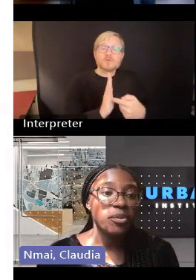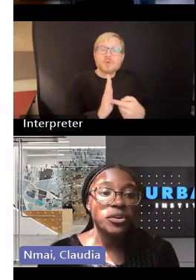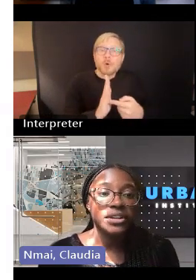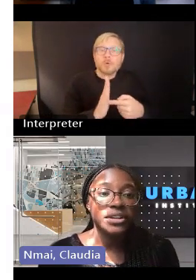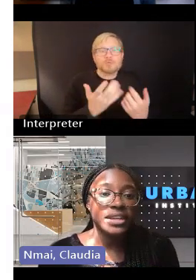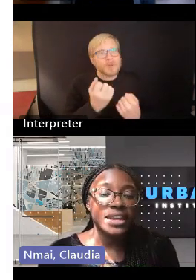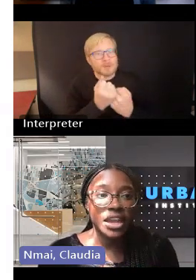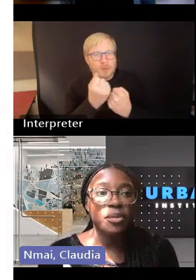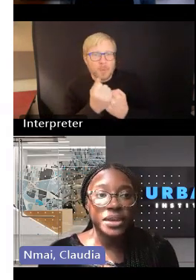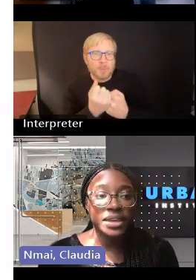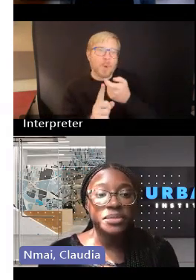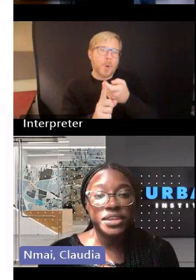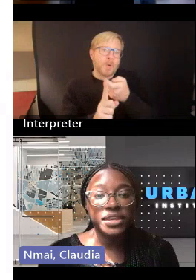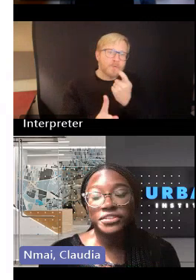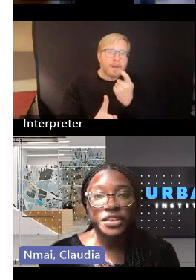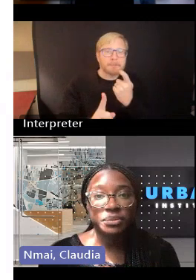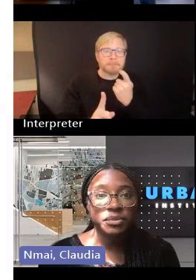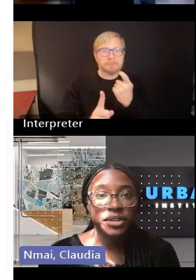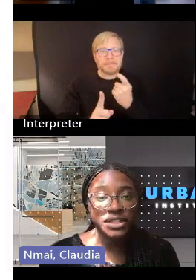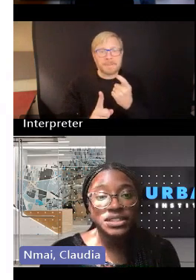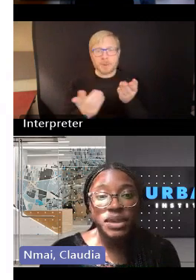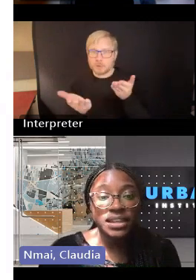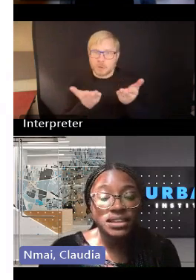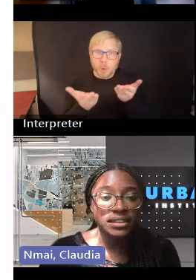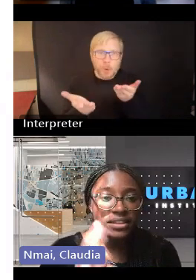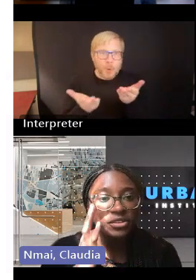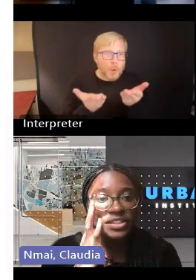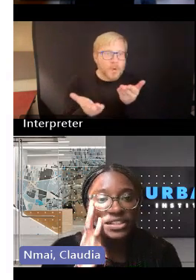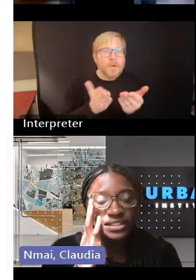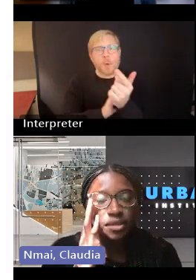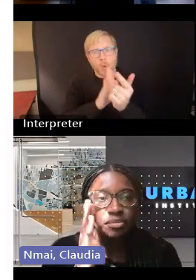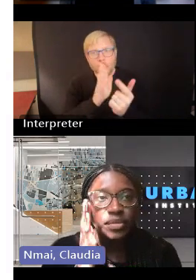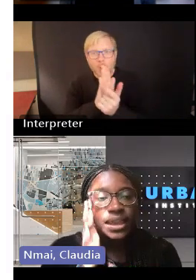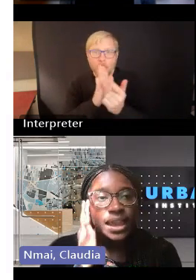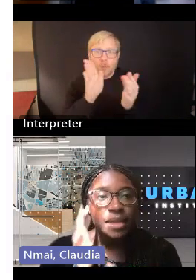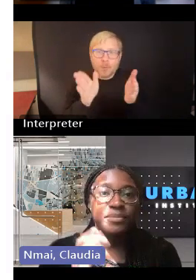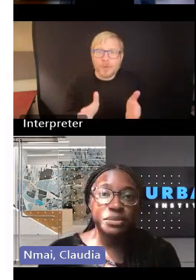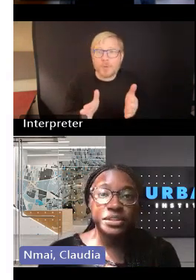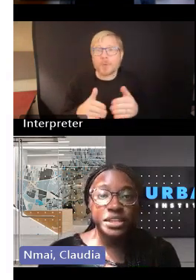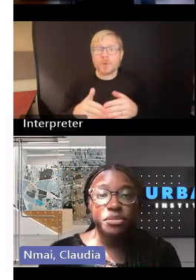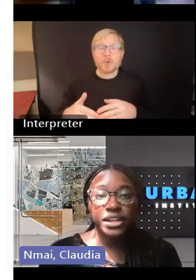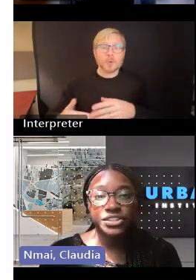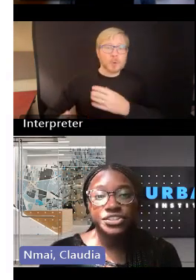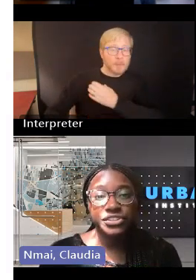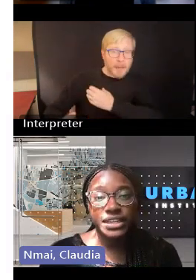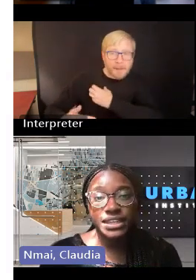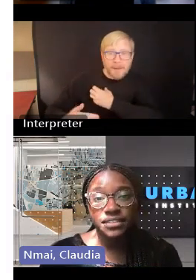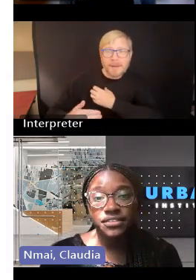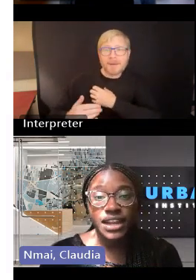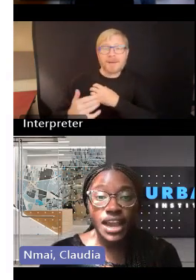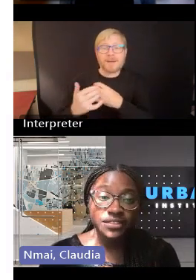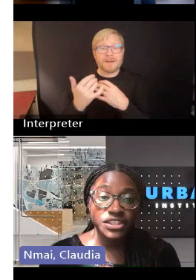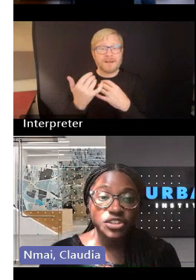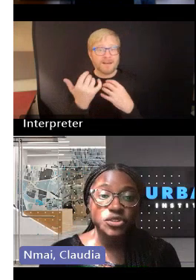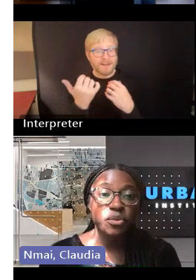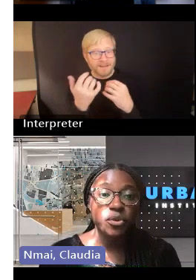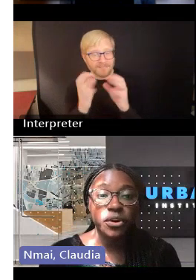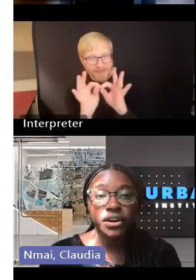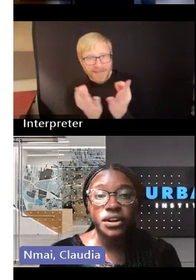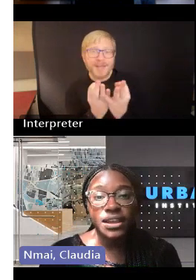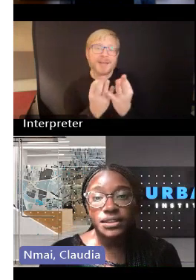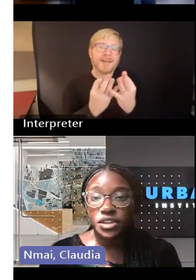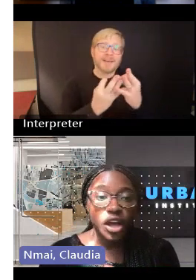help were really important in helping it be easier for them to participate in the legal system. And similarly, practitioners identified